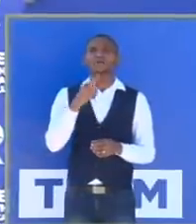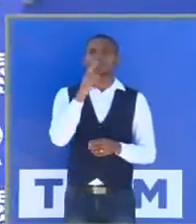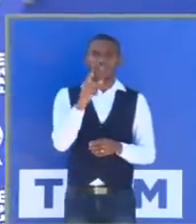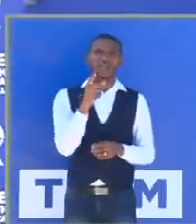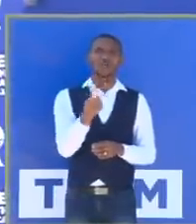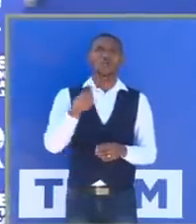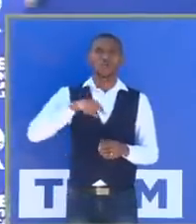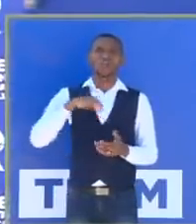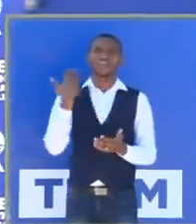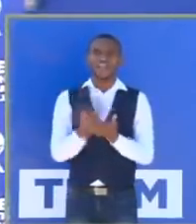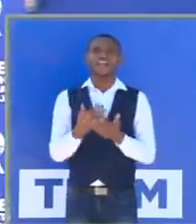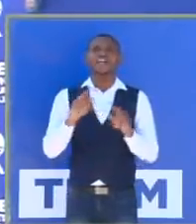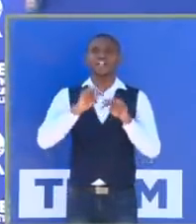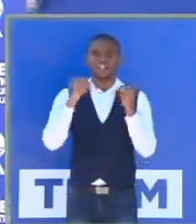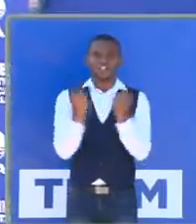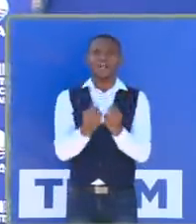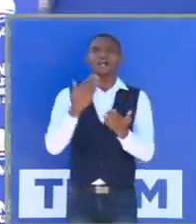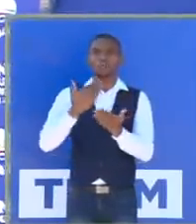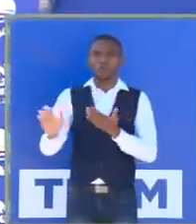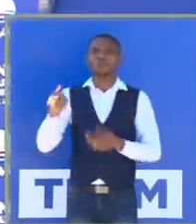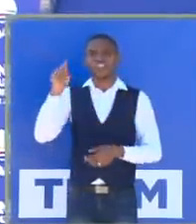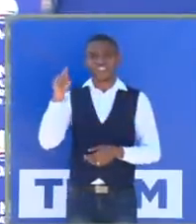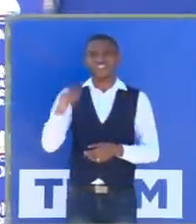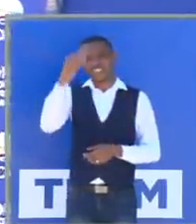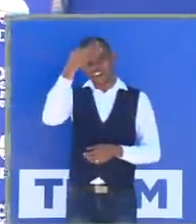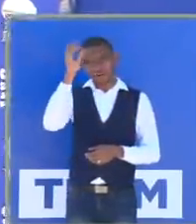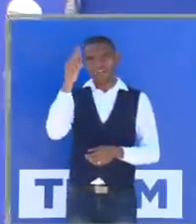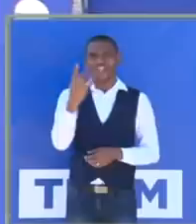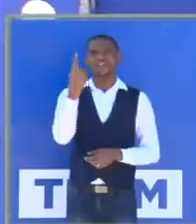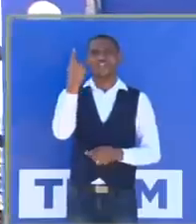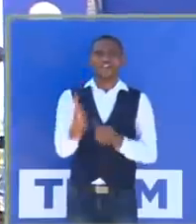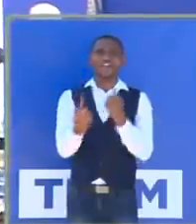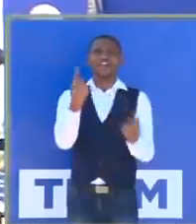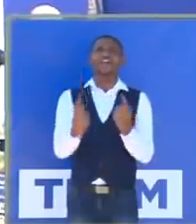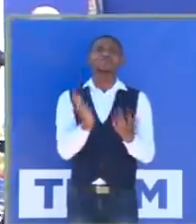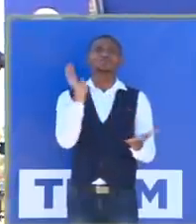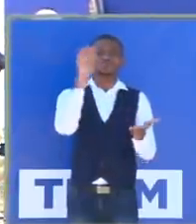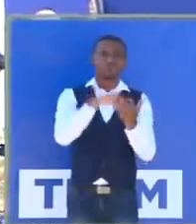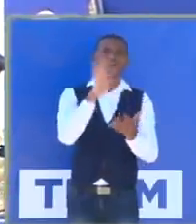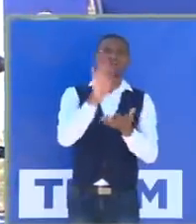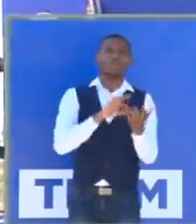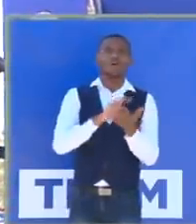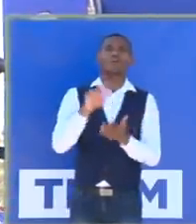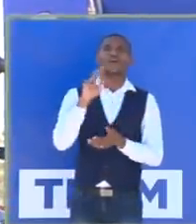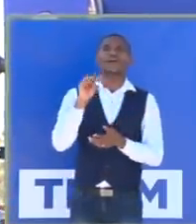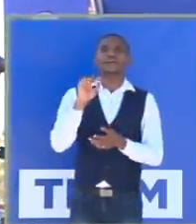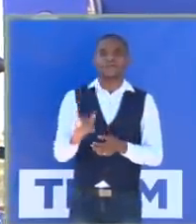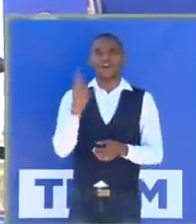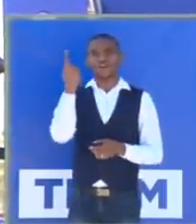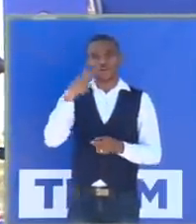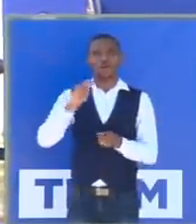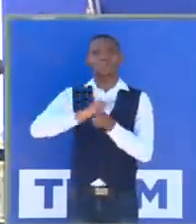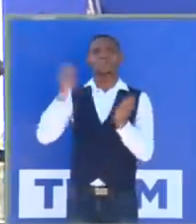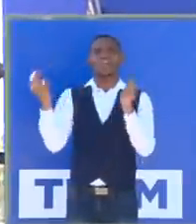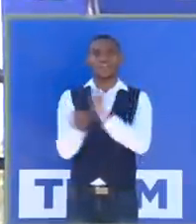you, we can nationally move this government if everybody turns out to vote for change. Let us